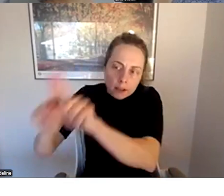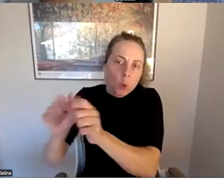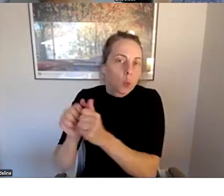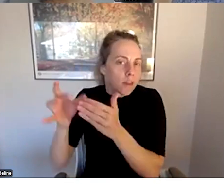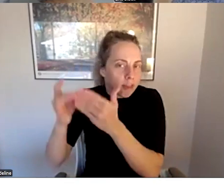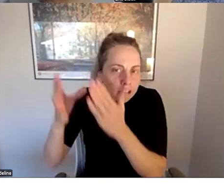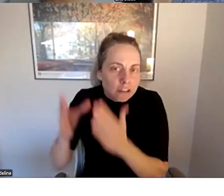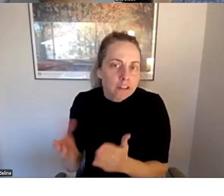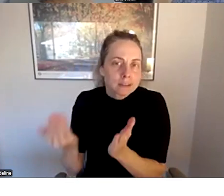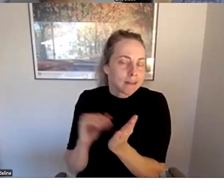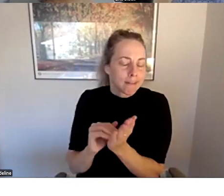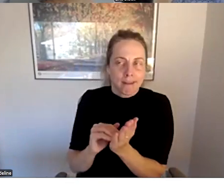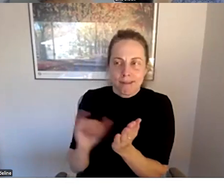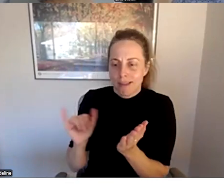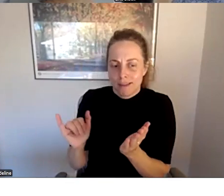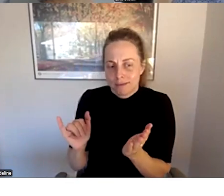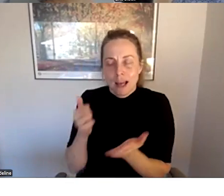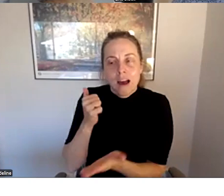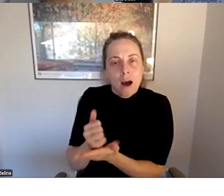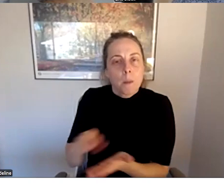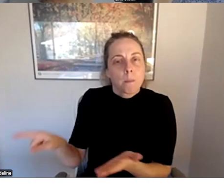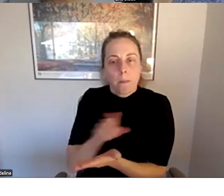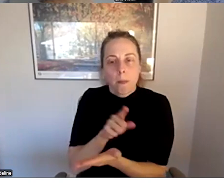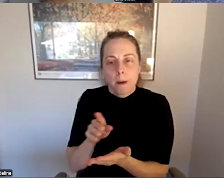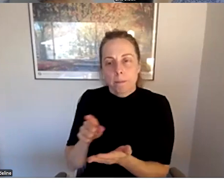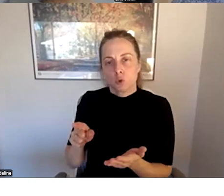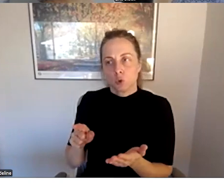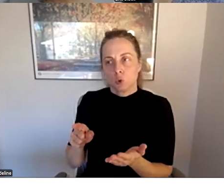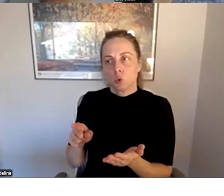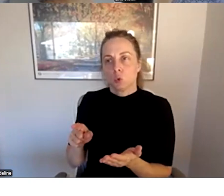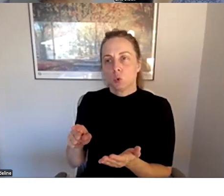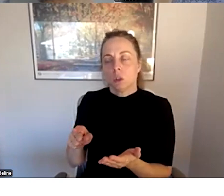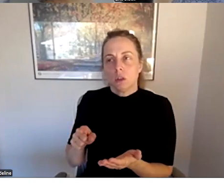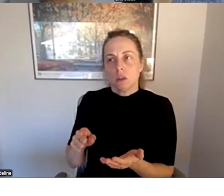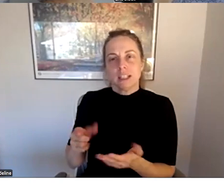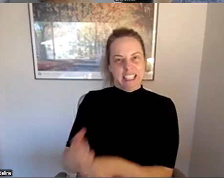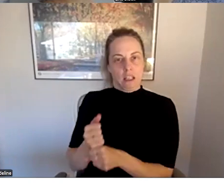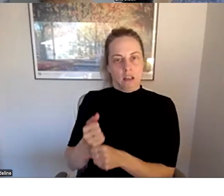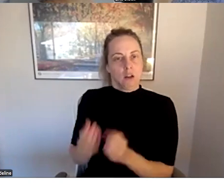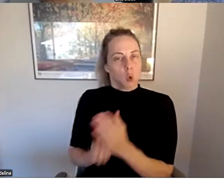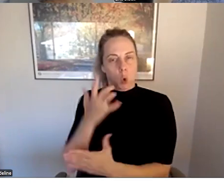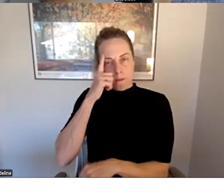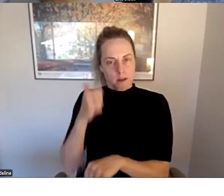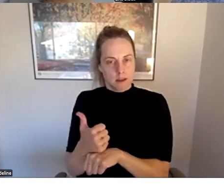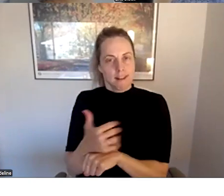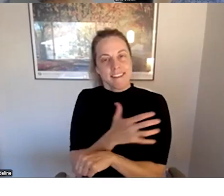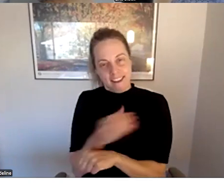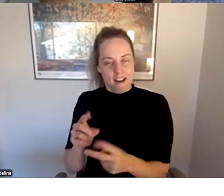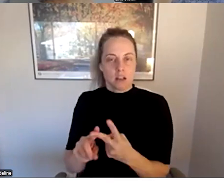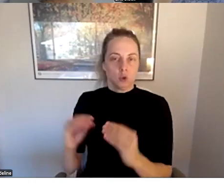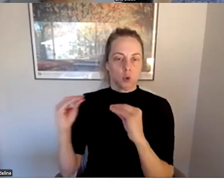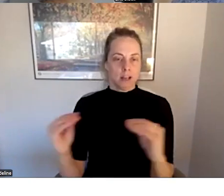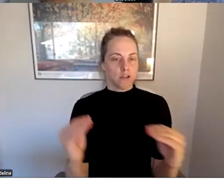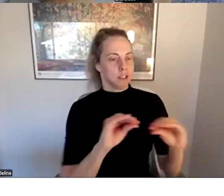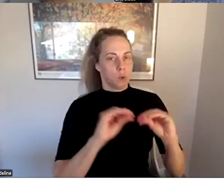to, again, like help them to gain a growth mindset. And then also just to educate our